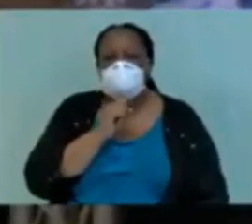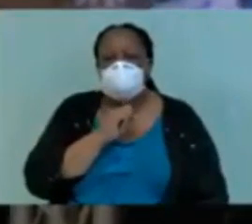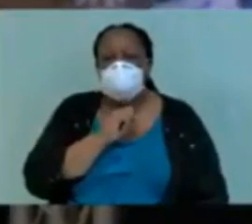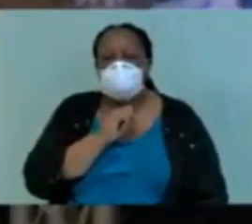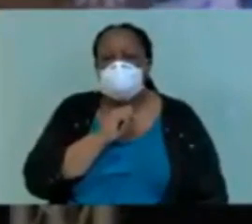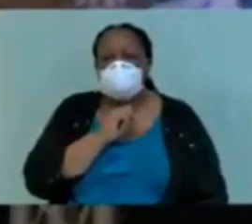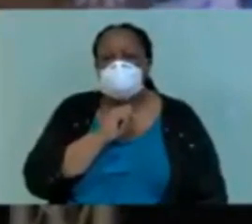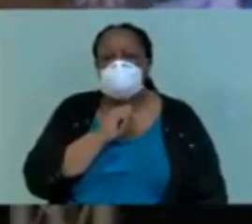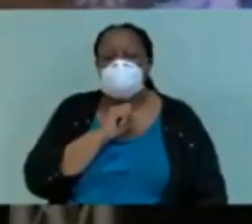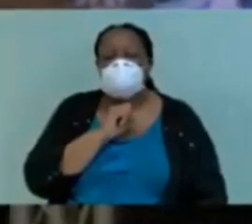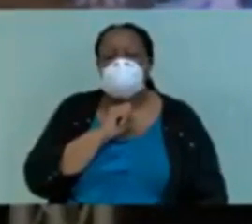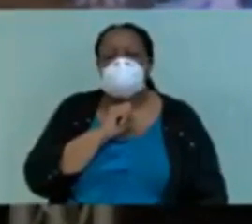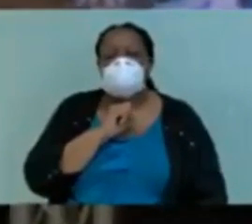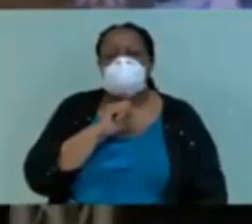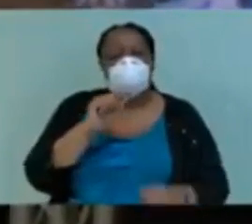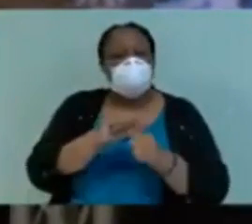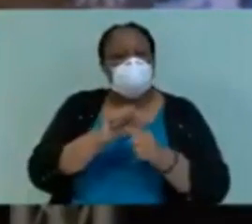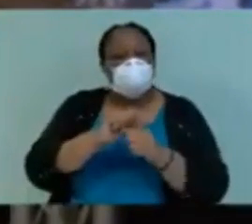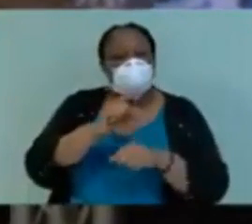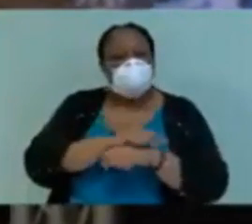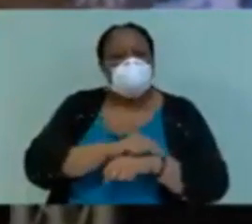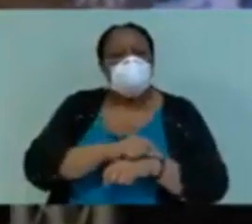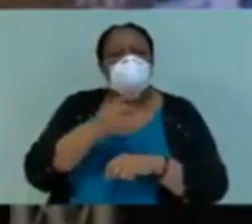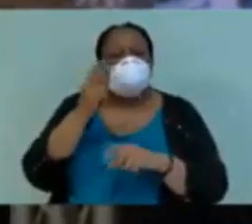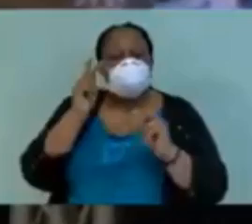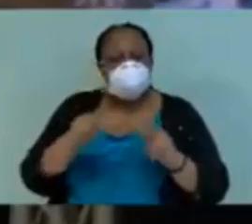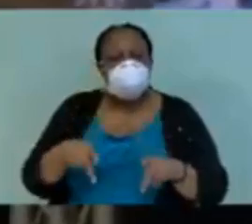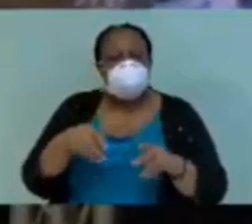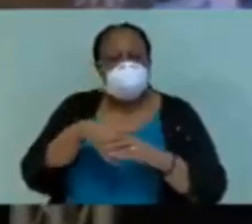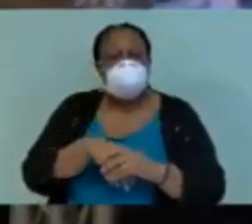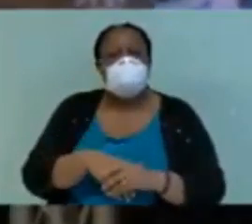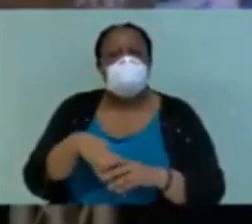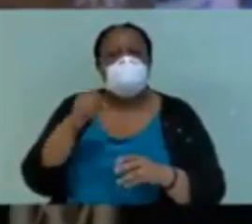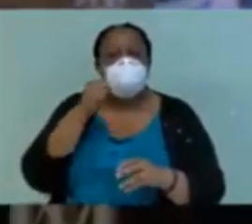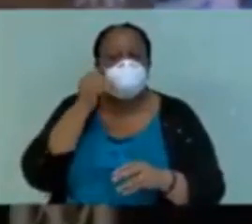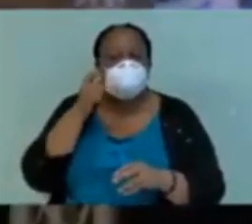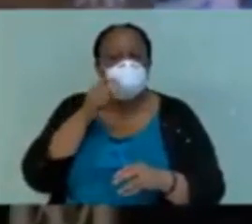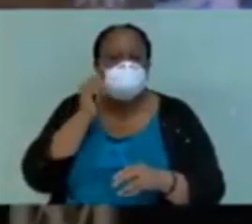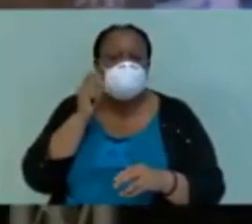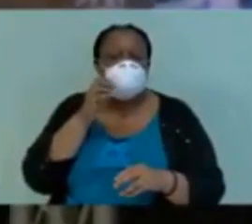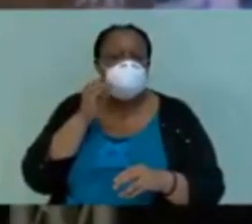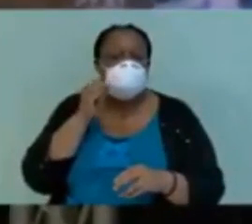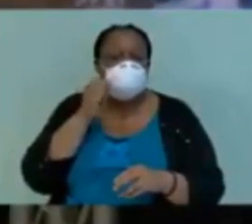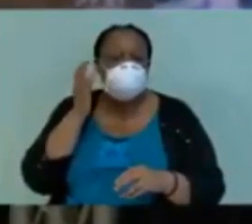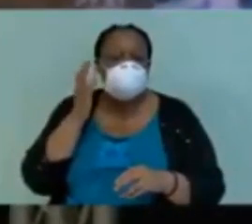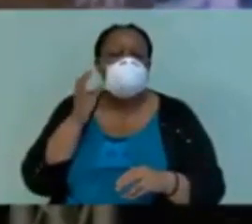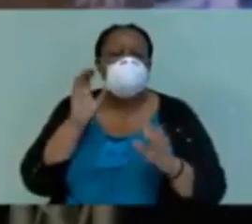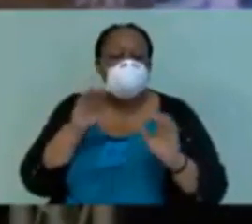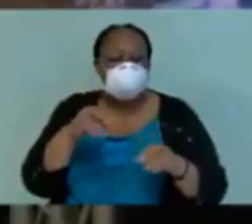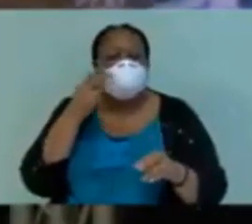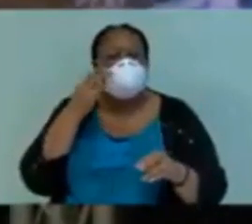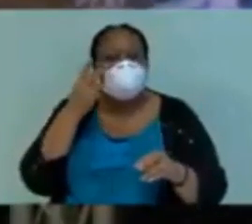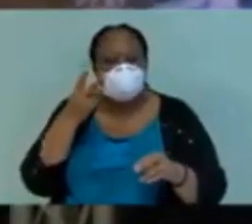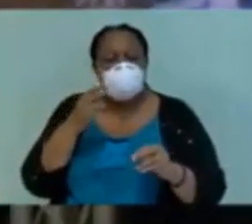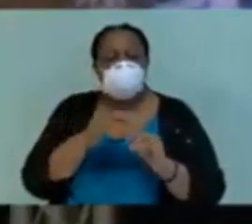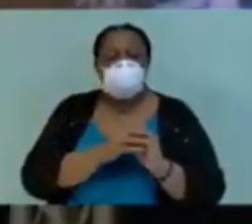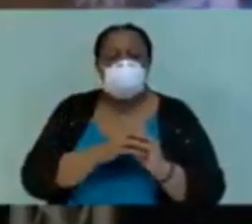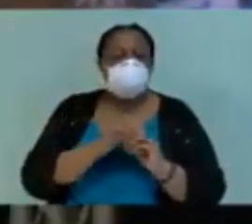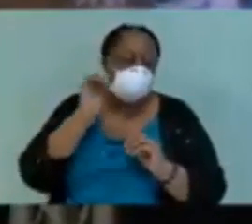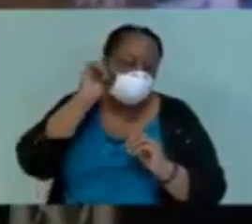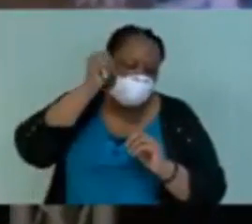Nevis. ZIZ, Nevis TV, Win FM, all the Freedom FM, Sugar